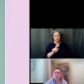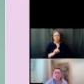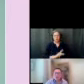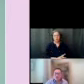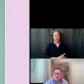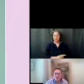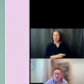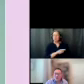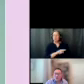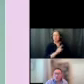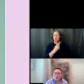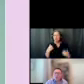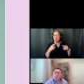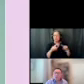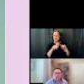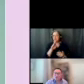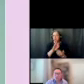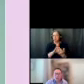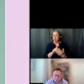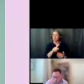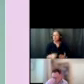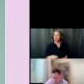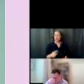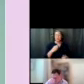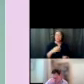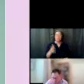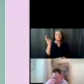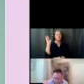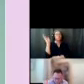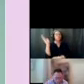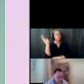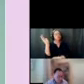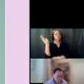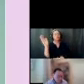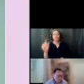slightly different manner, a bit more vociferous. Again,